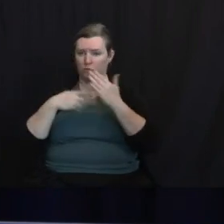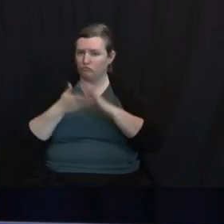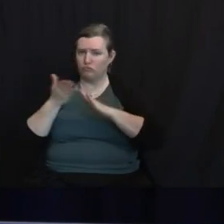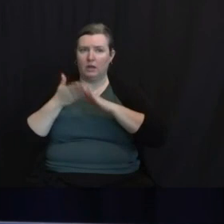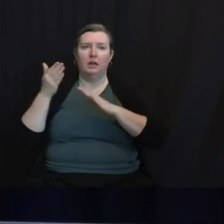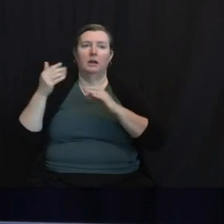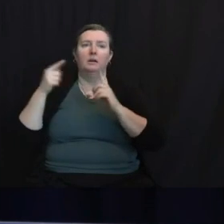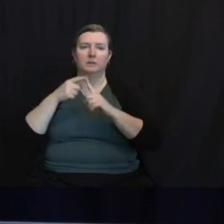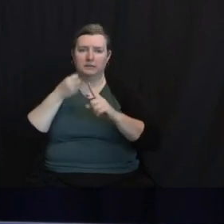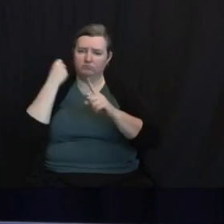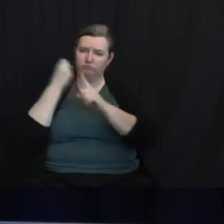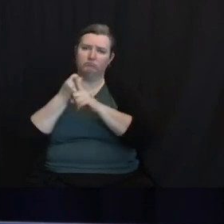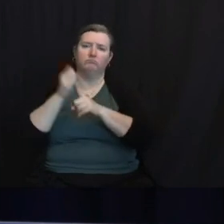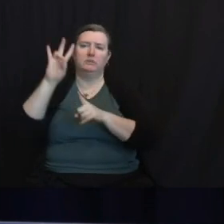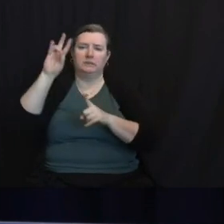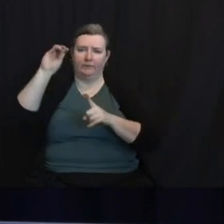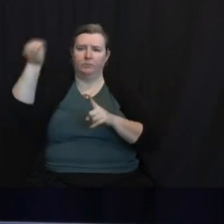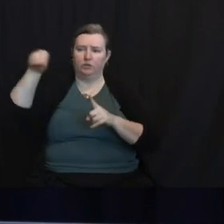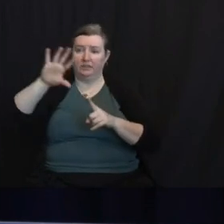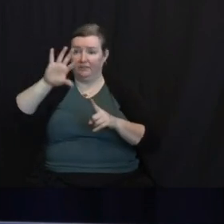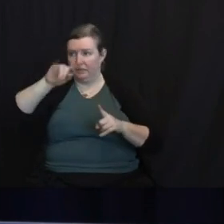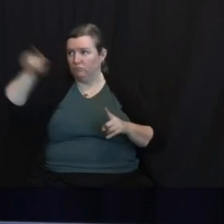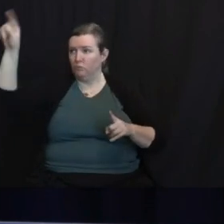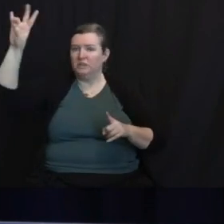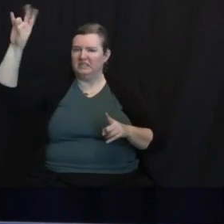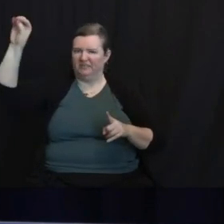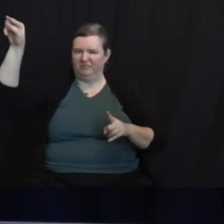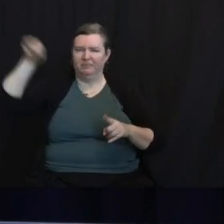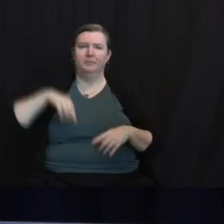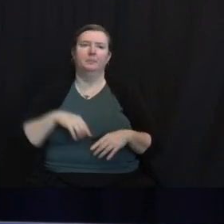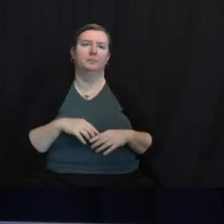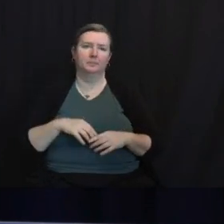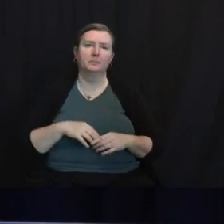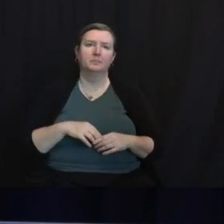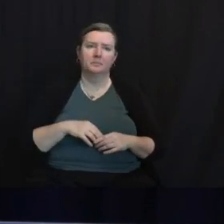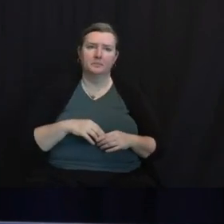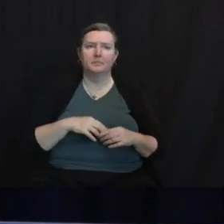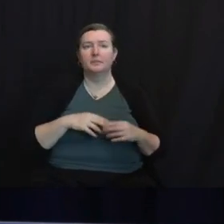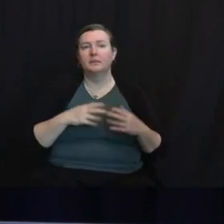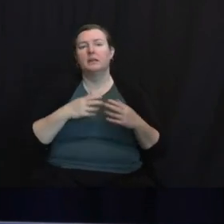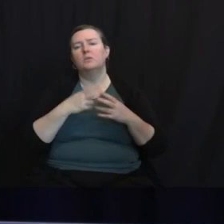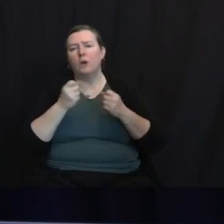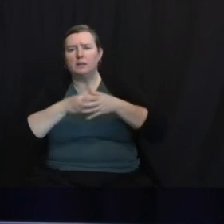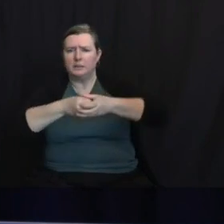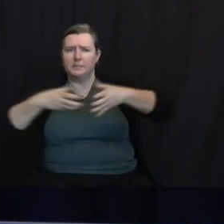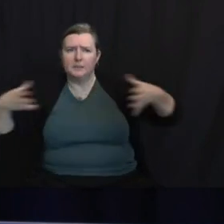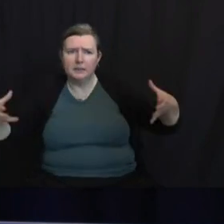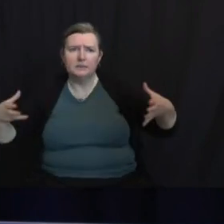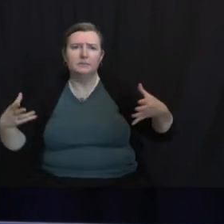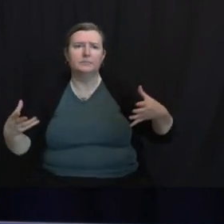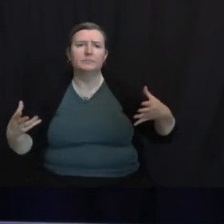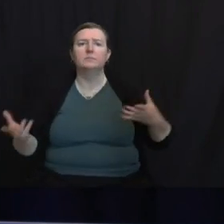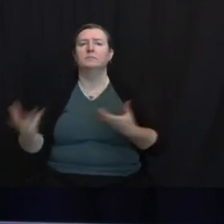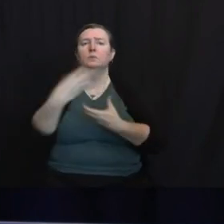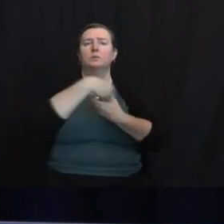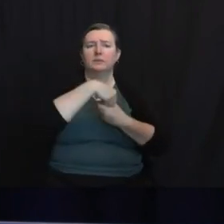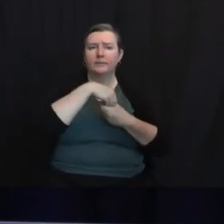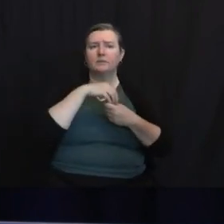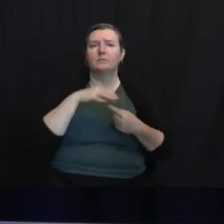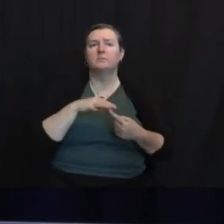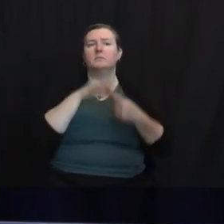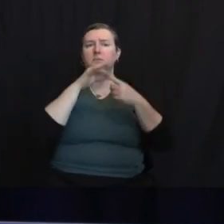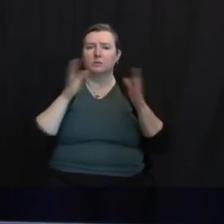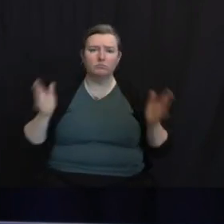70%. Also, we recently expanded this effort to include a special focus and push to vaccinate